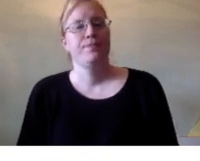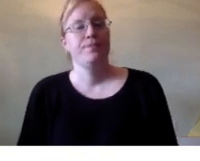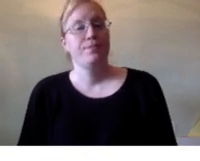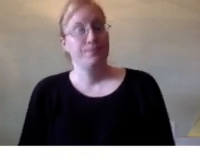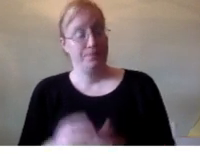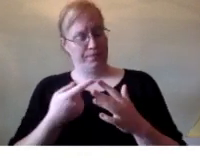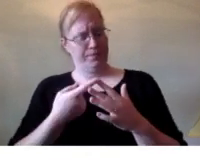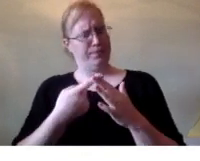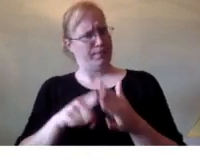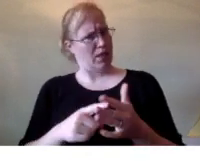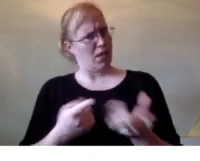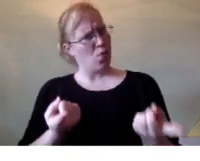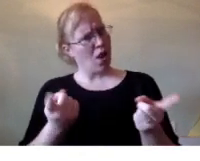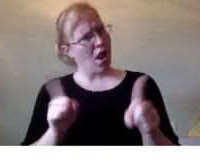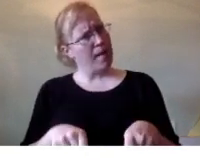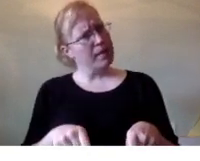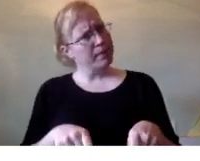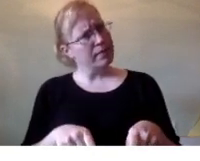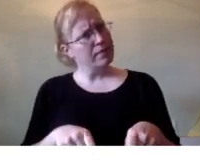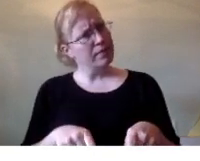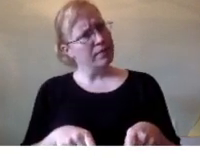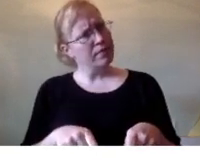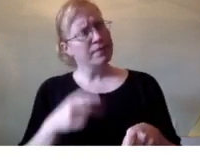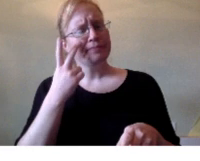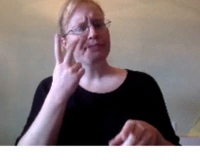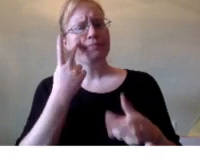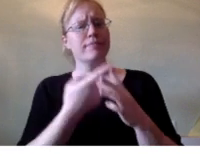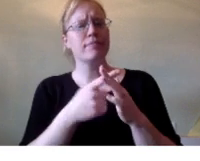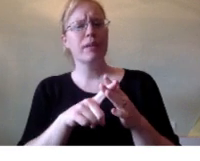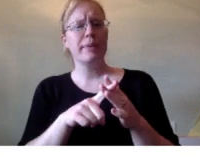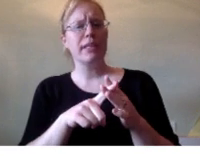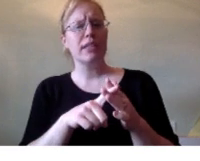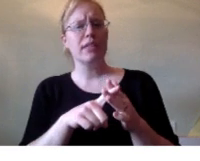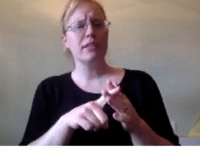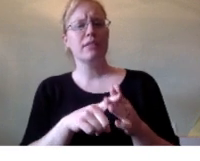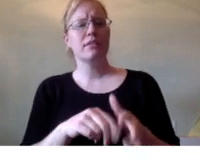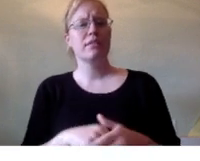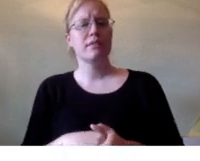So in the beginning, what happens in the story? Let's look at the beginning of our story.